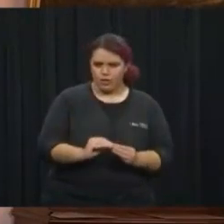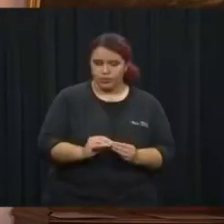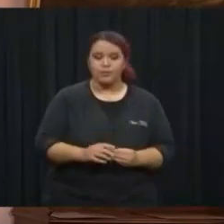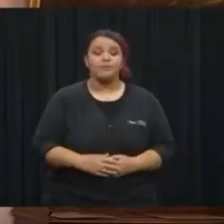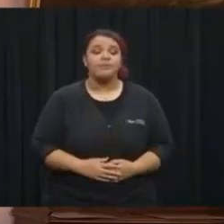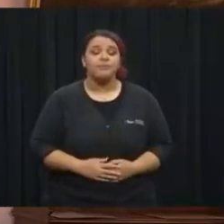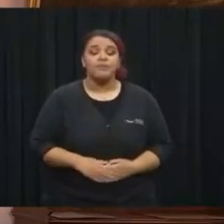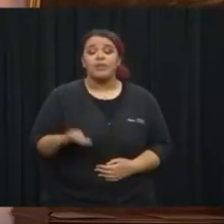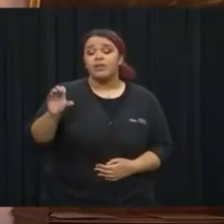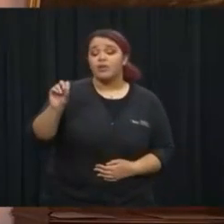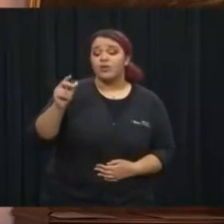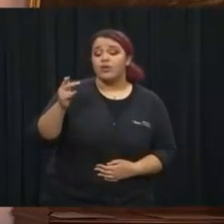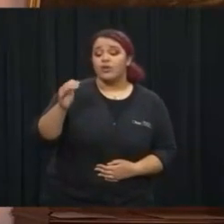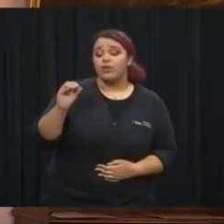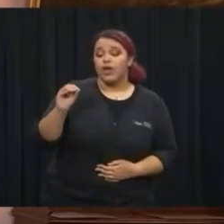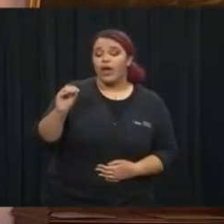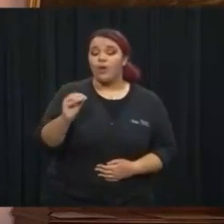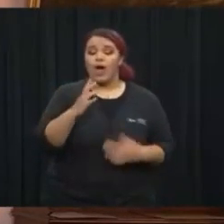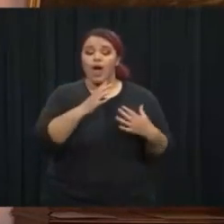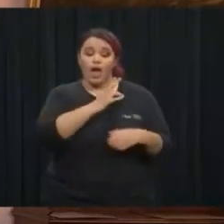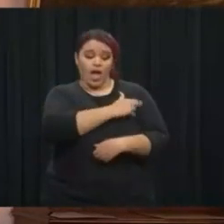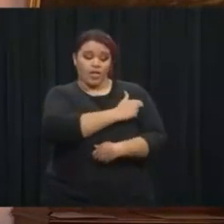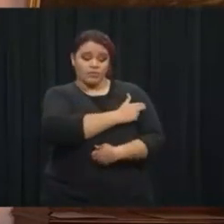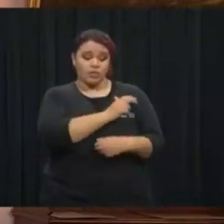problem." So, Dr. Acton.